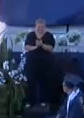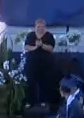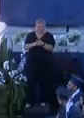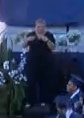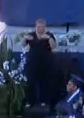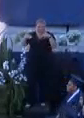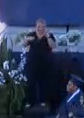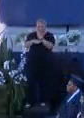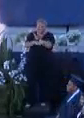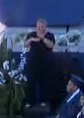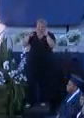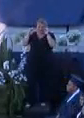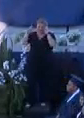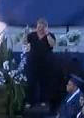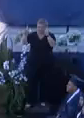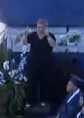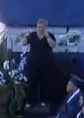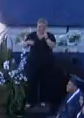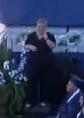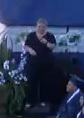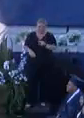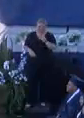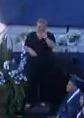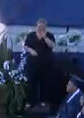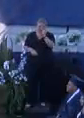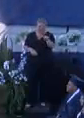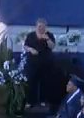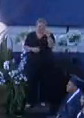Marketing and Business Education, Navy Blue.